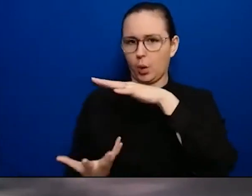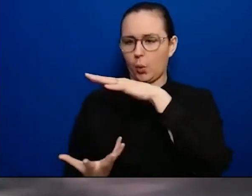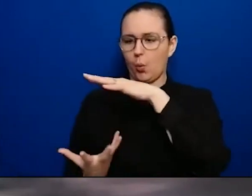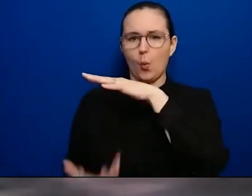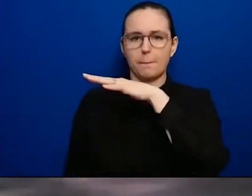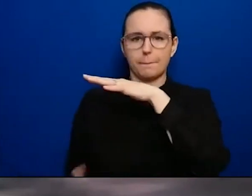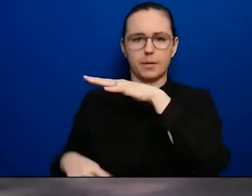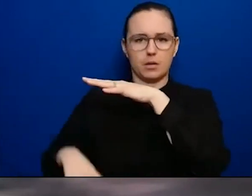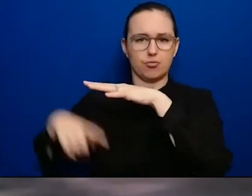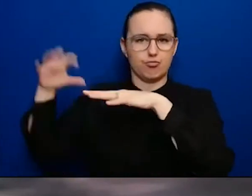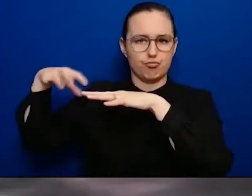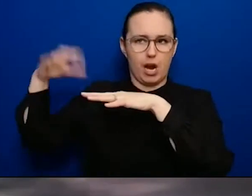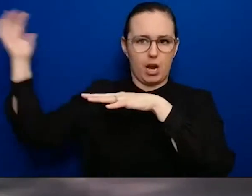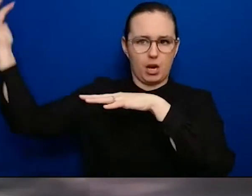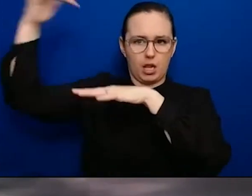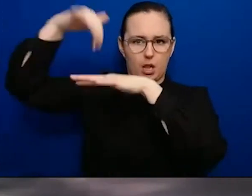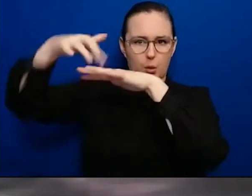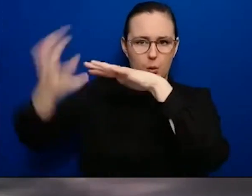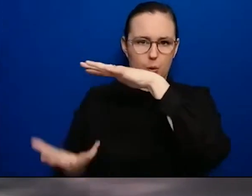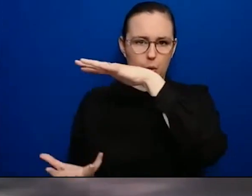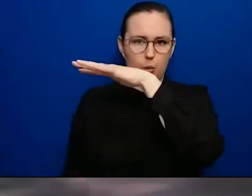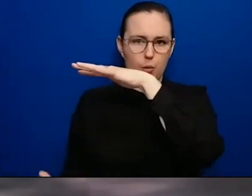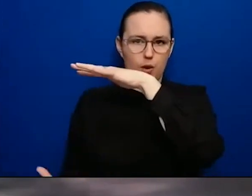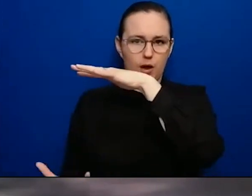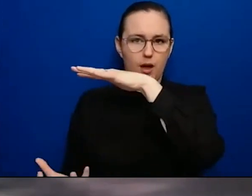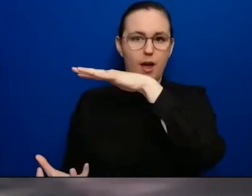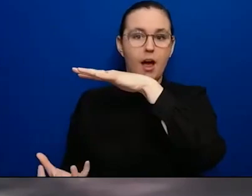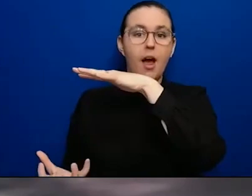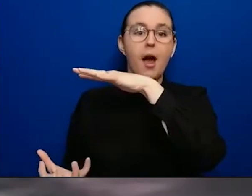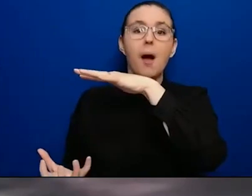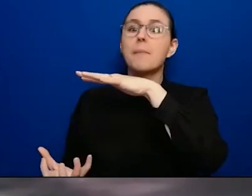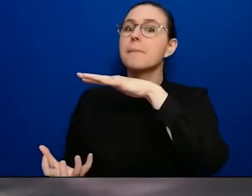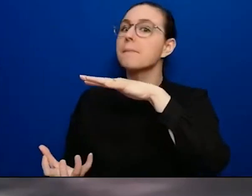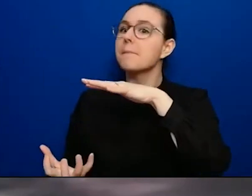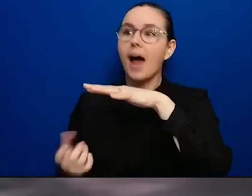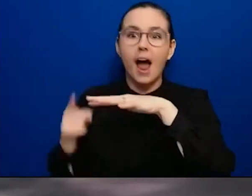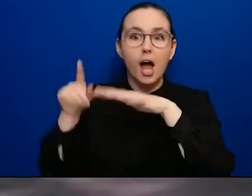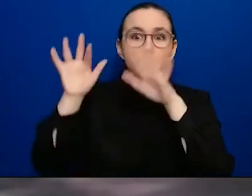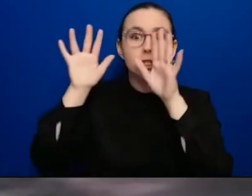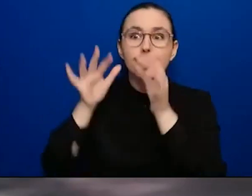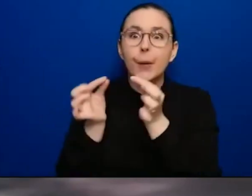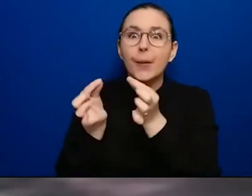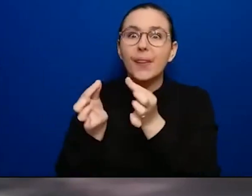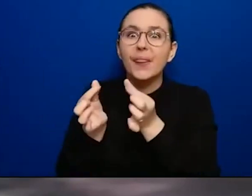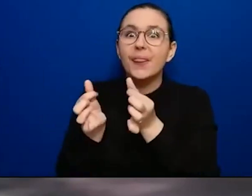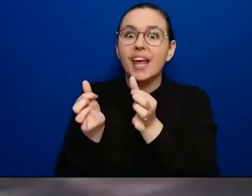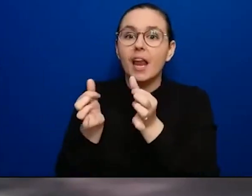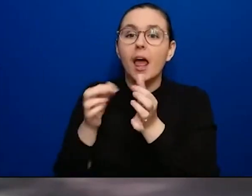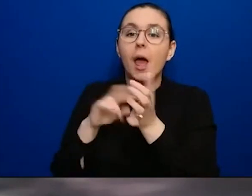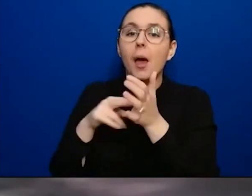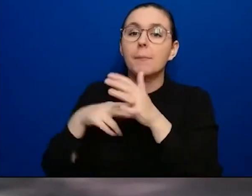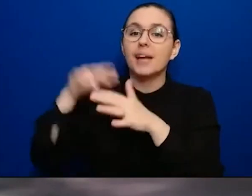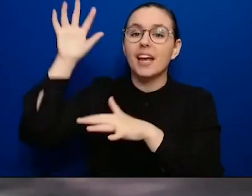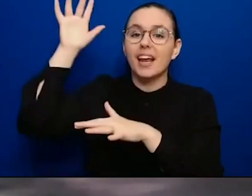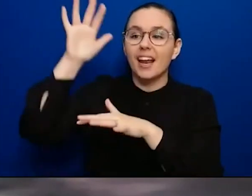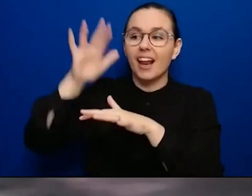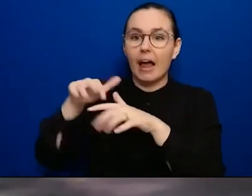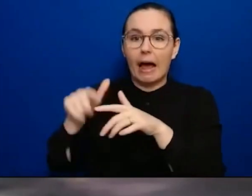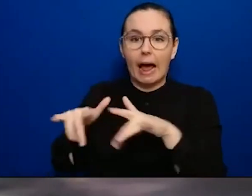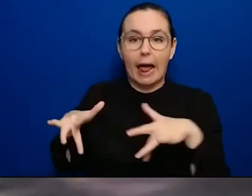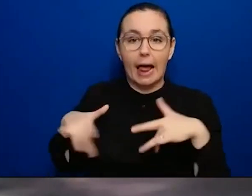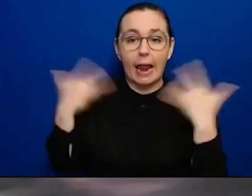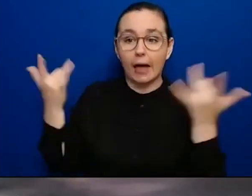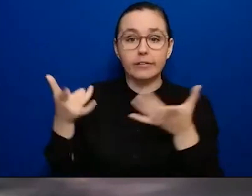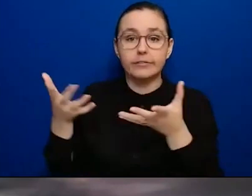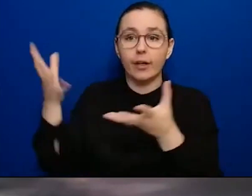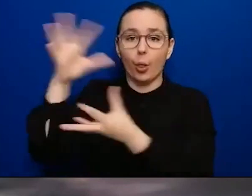the snowpack is thinner, it's closer to being melted. And so an event like this can actually melt a lot